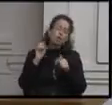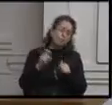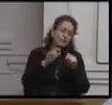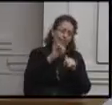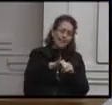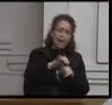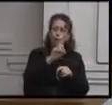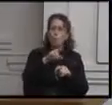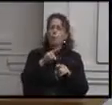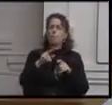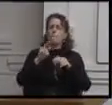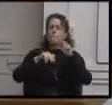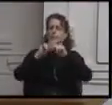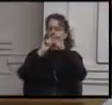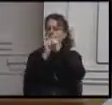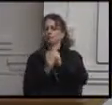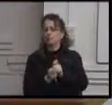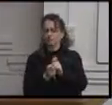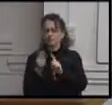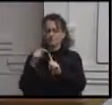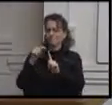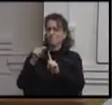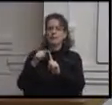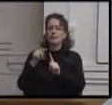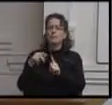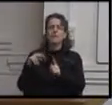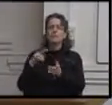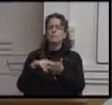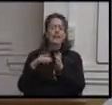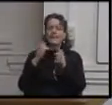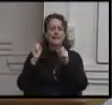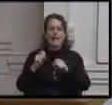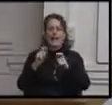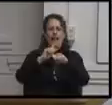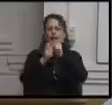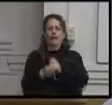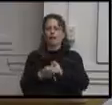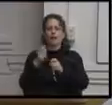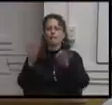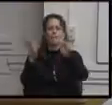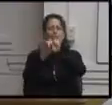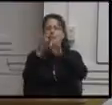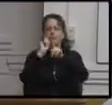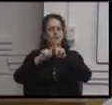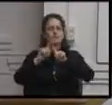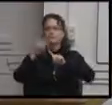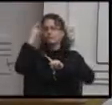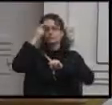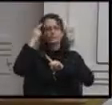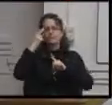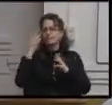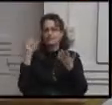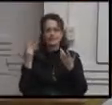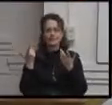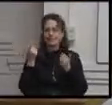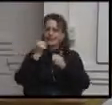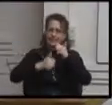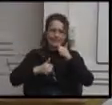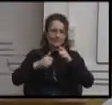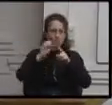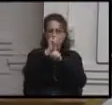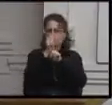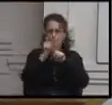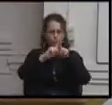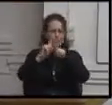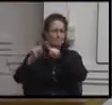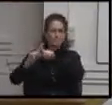building adjustment. The building adjustment could be for a variety of reasons. I don't know these particular cases, but it might be a case where a